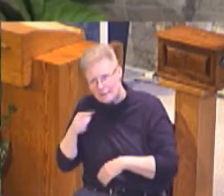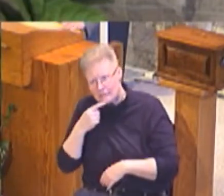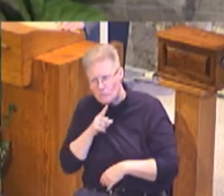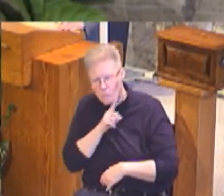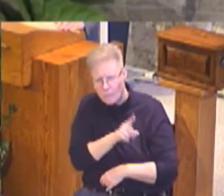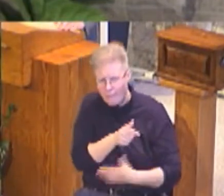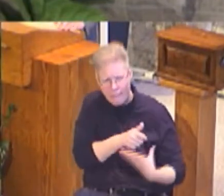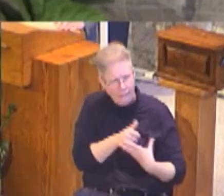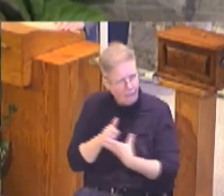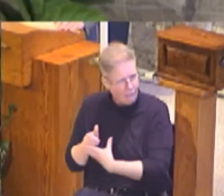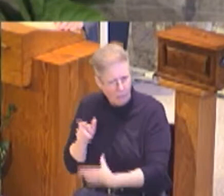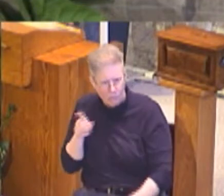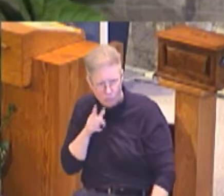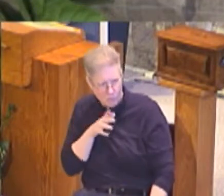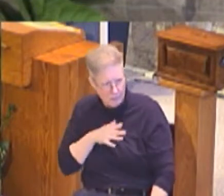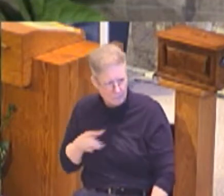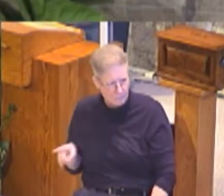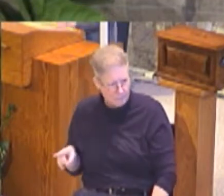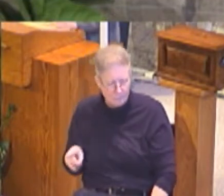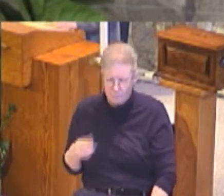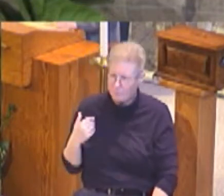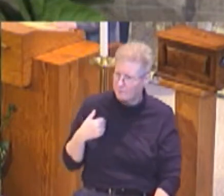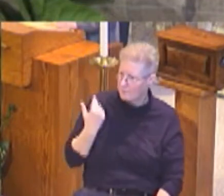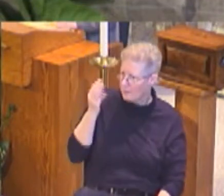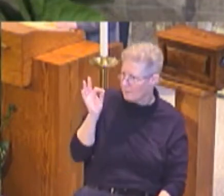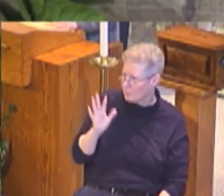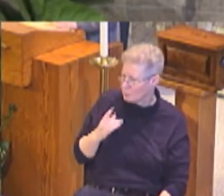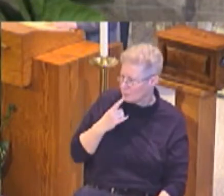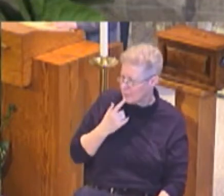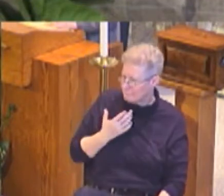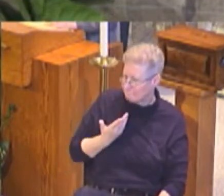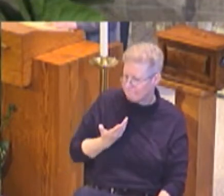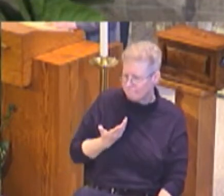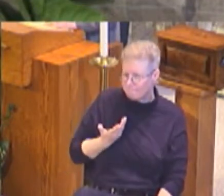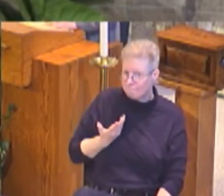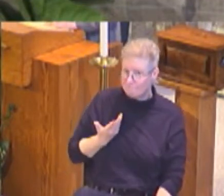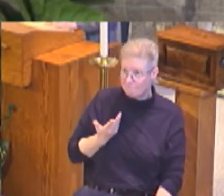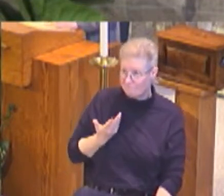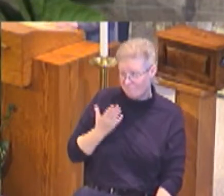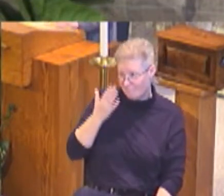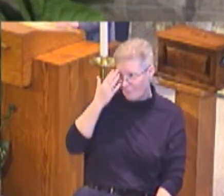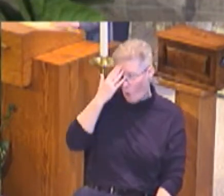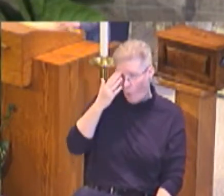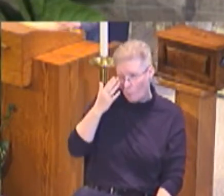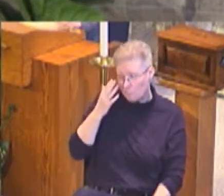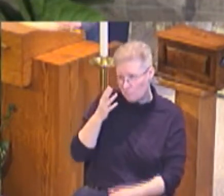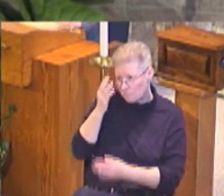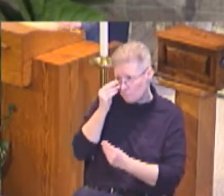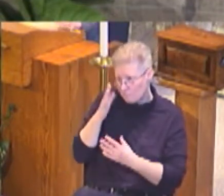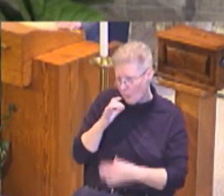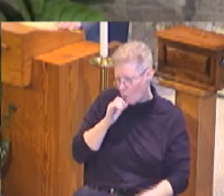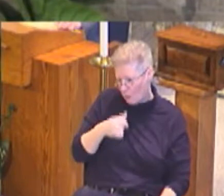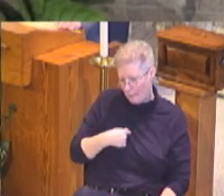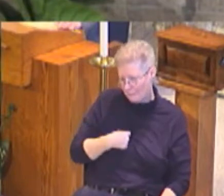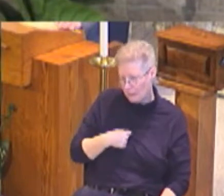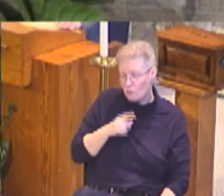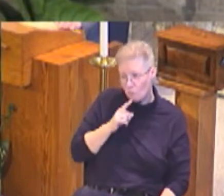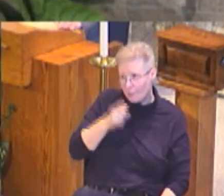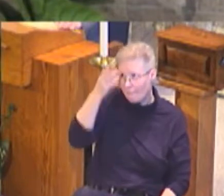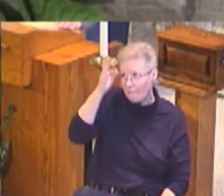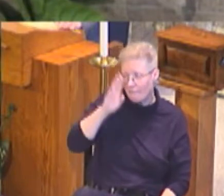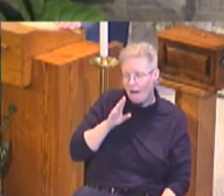her. And the young minister said, well, you know, it wasn't me. It was actually God